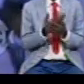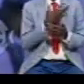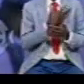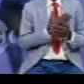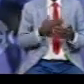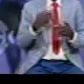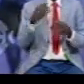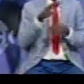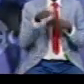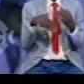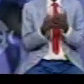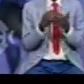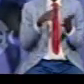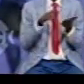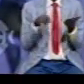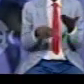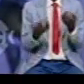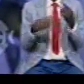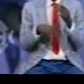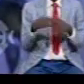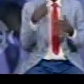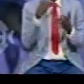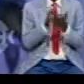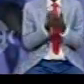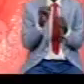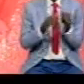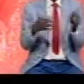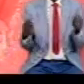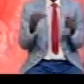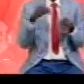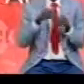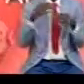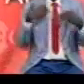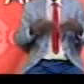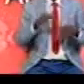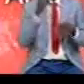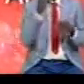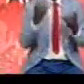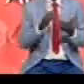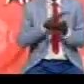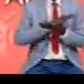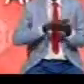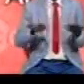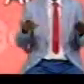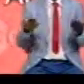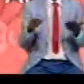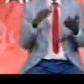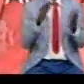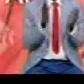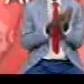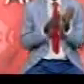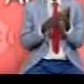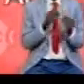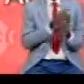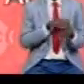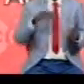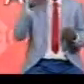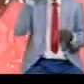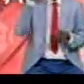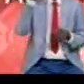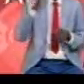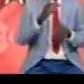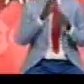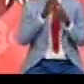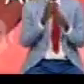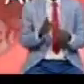me, please, everything is clear in your system. So I want to really bless the Lord, because God answers prayers. And